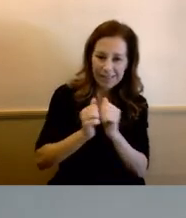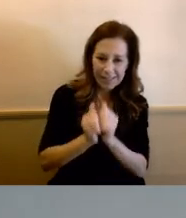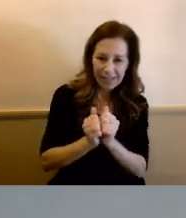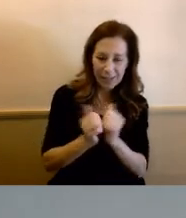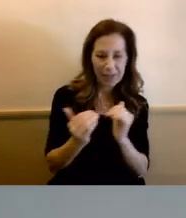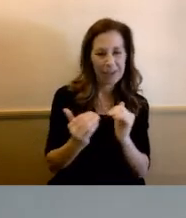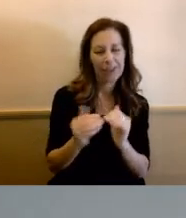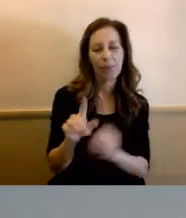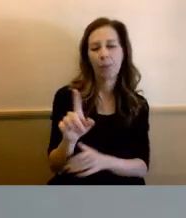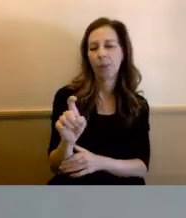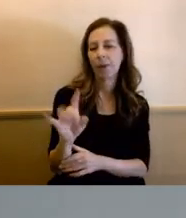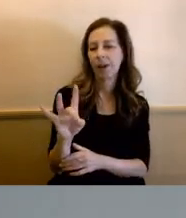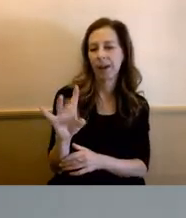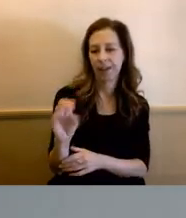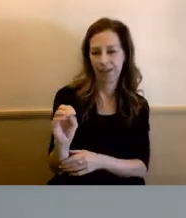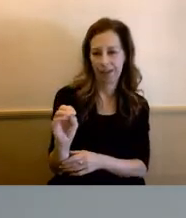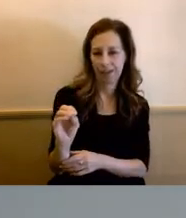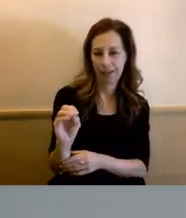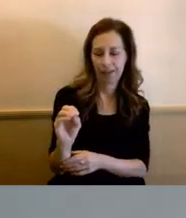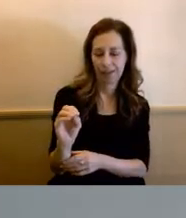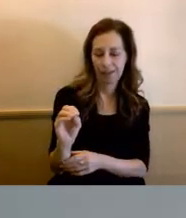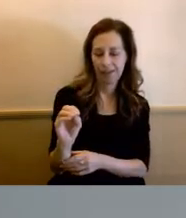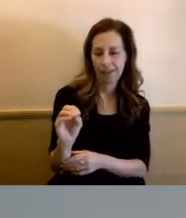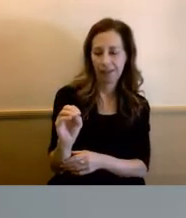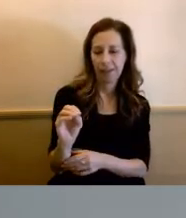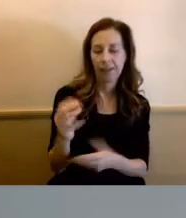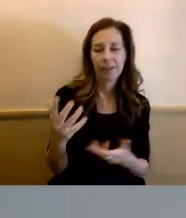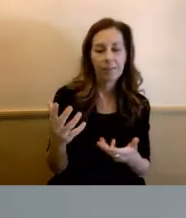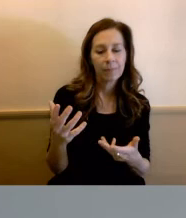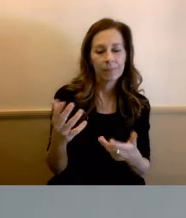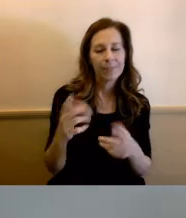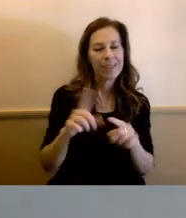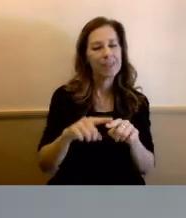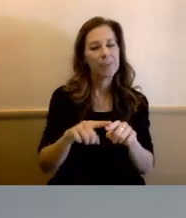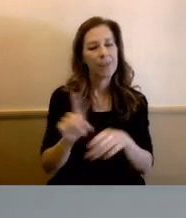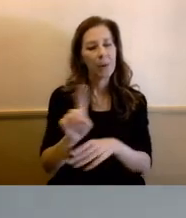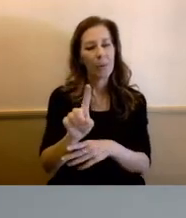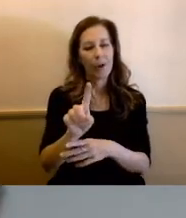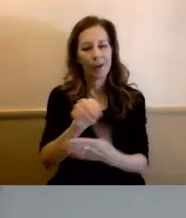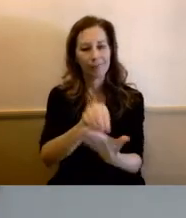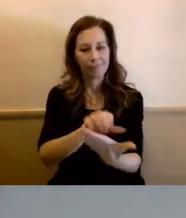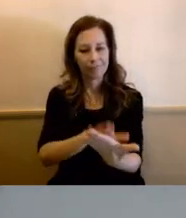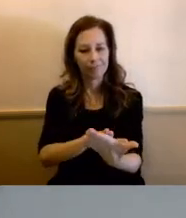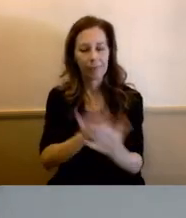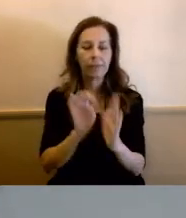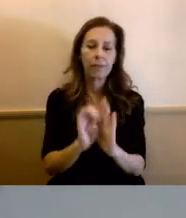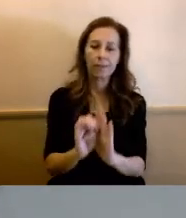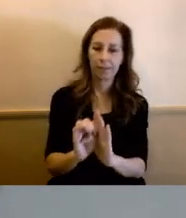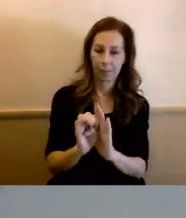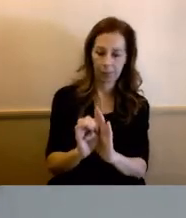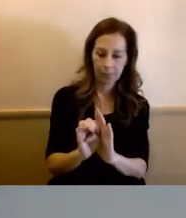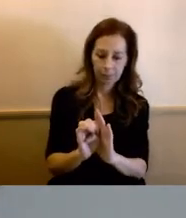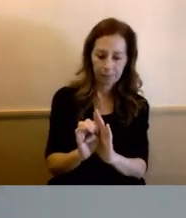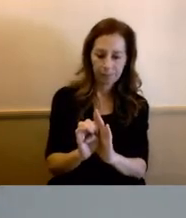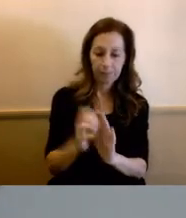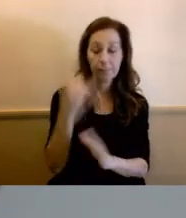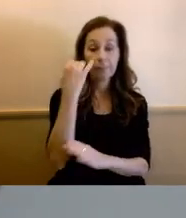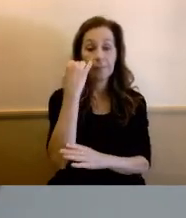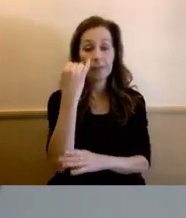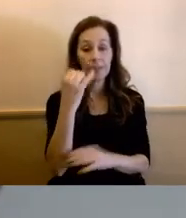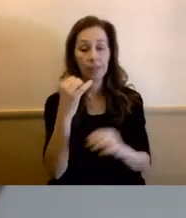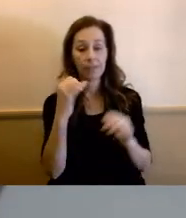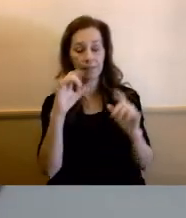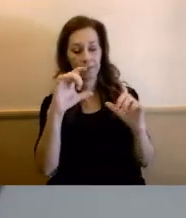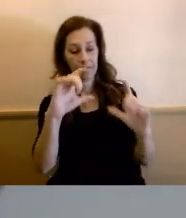180 based off where they land. Okay, for example, if I look at this angle and